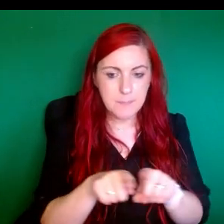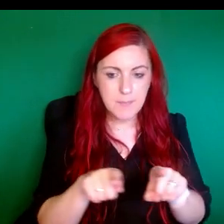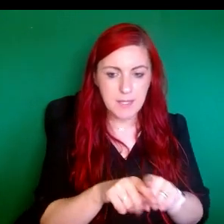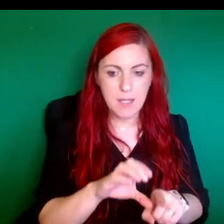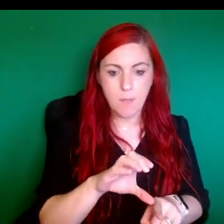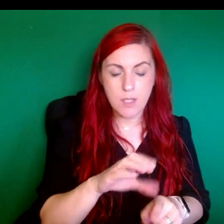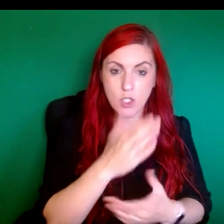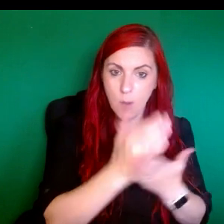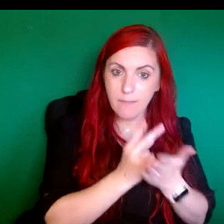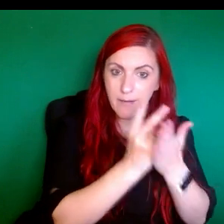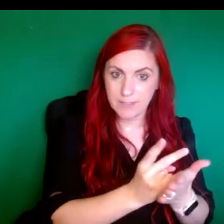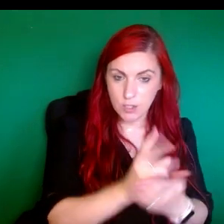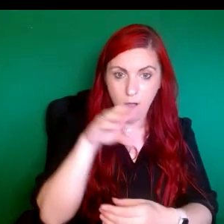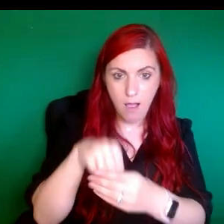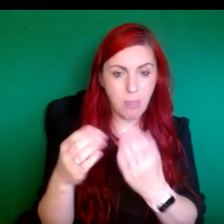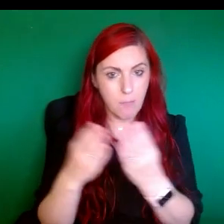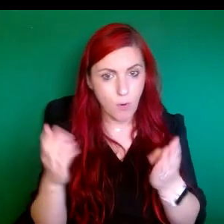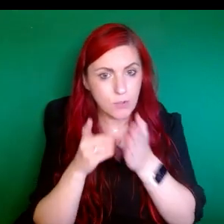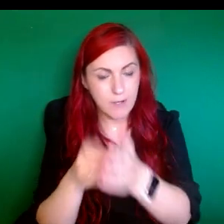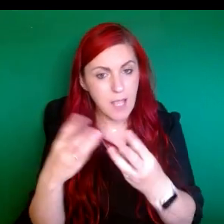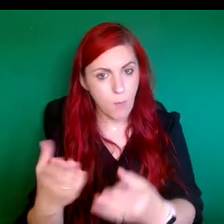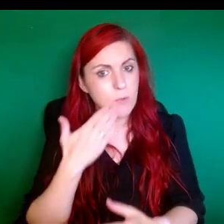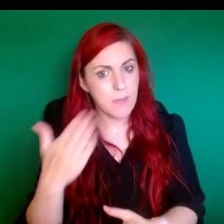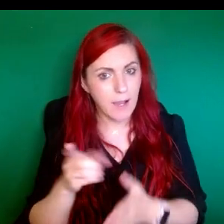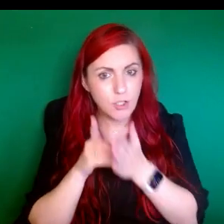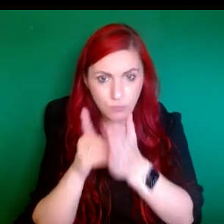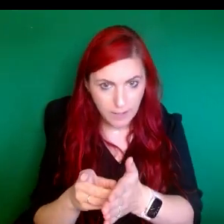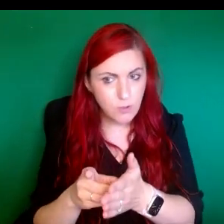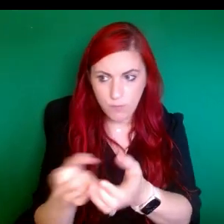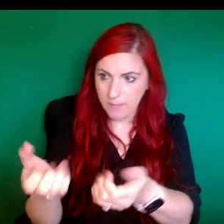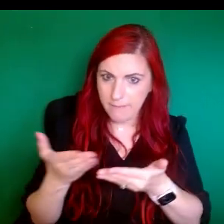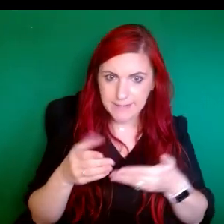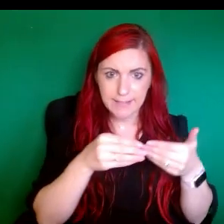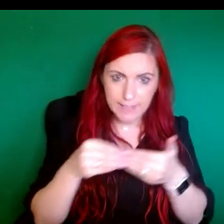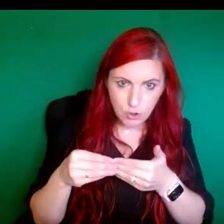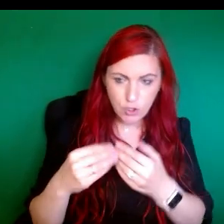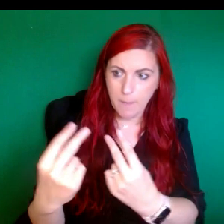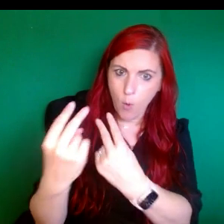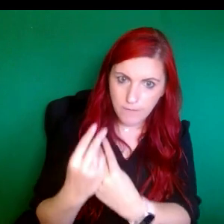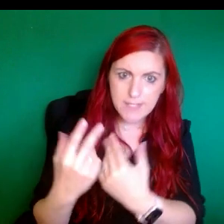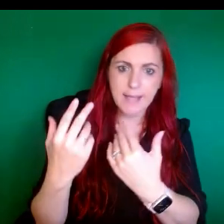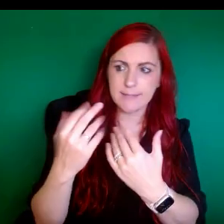our directors for providing leadership, oversight and guidance, ensuring the highest standards of governance.